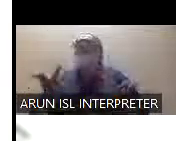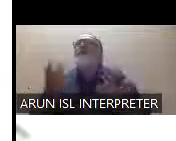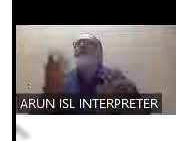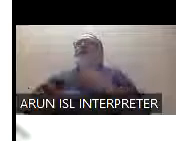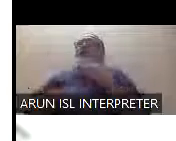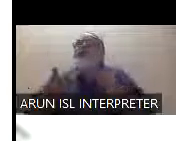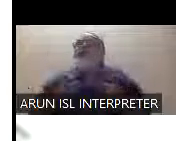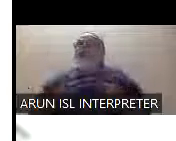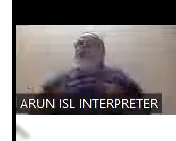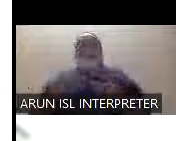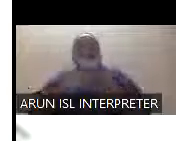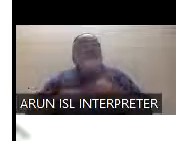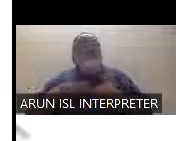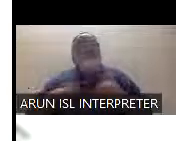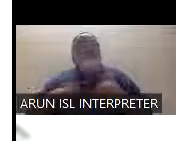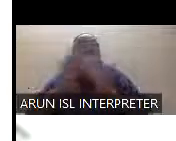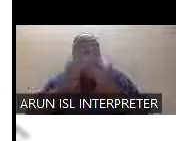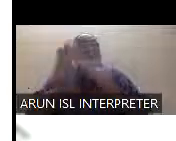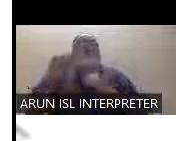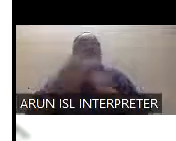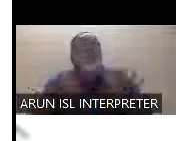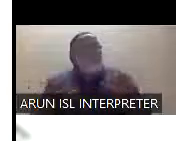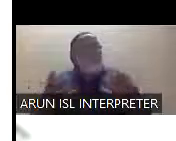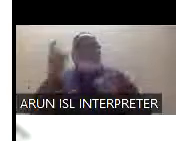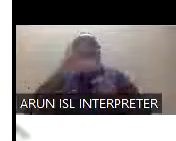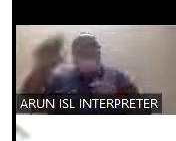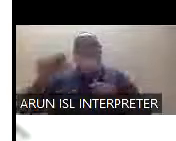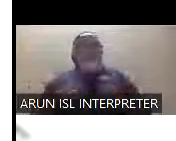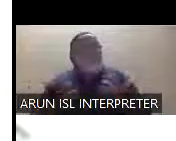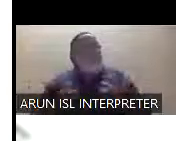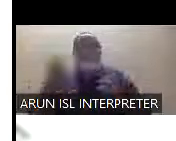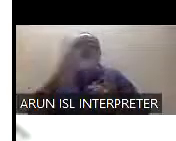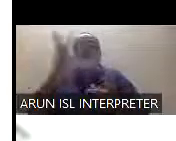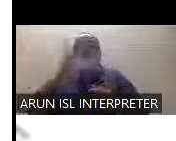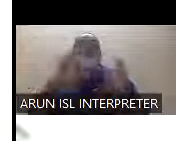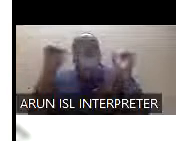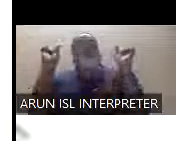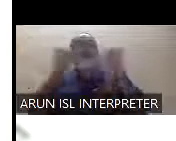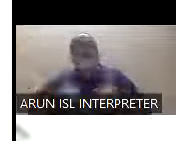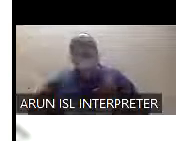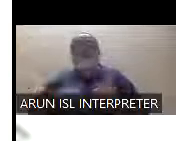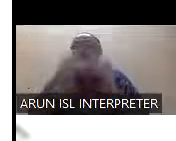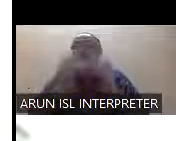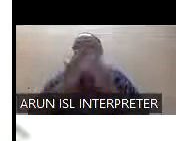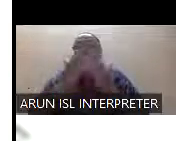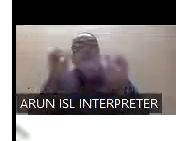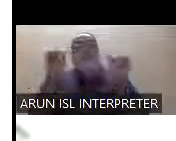because schools and colleges are not accessible, let's not go to college, let's only talk about school. Schools are not